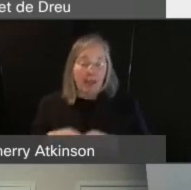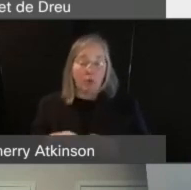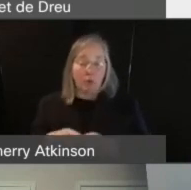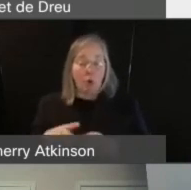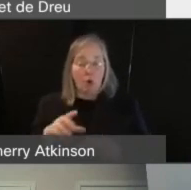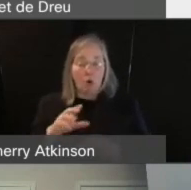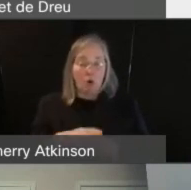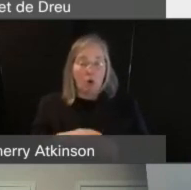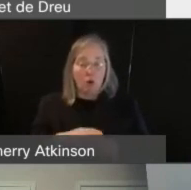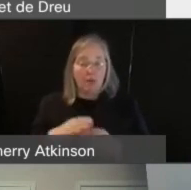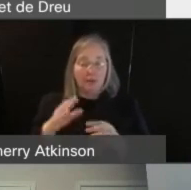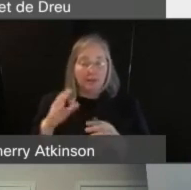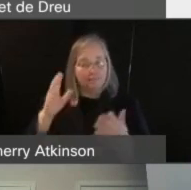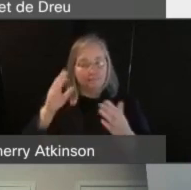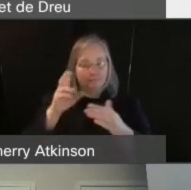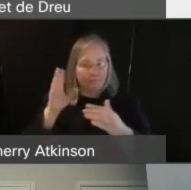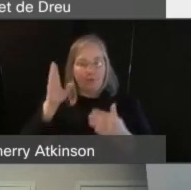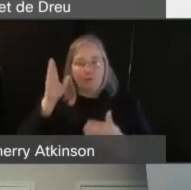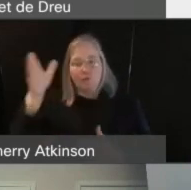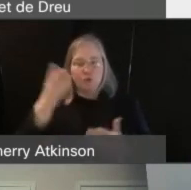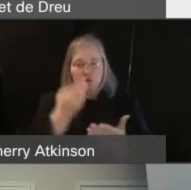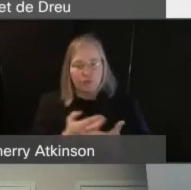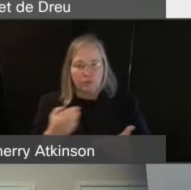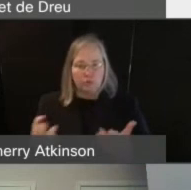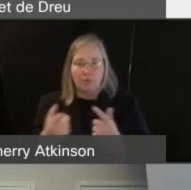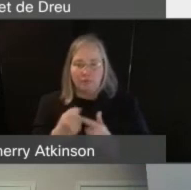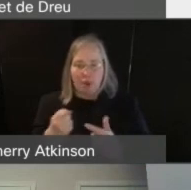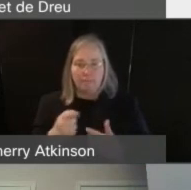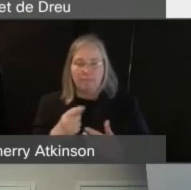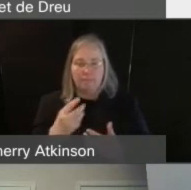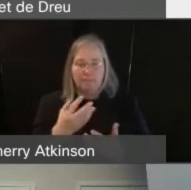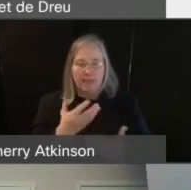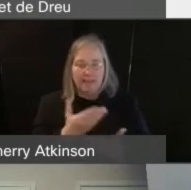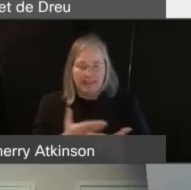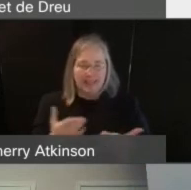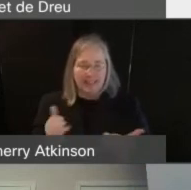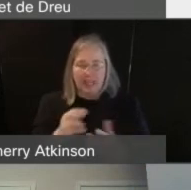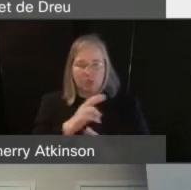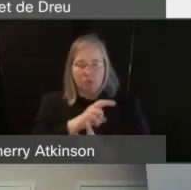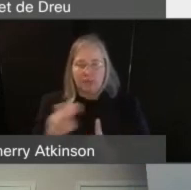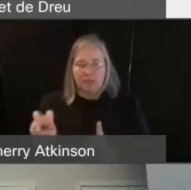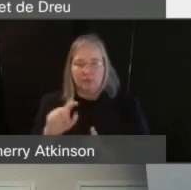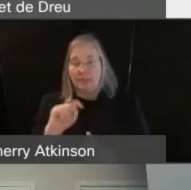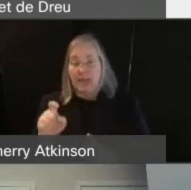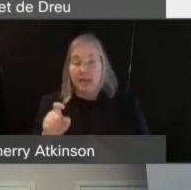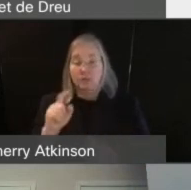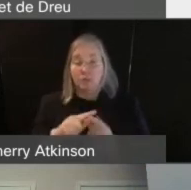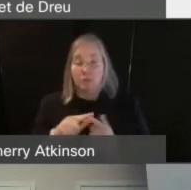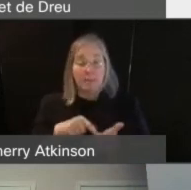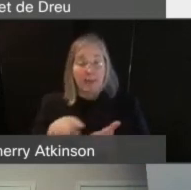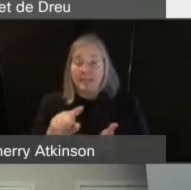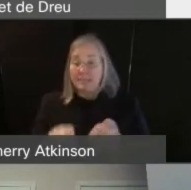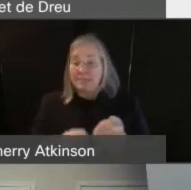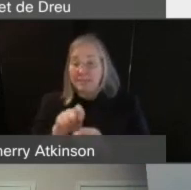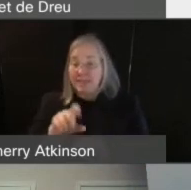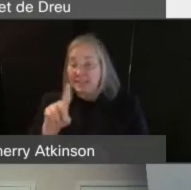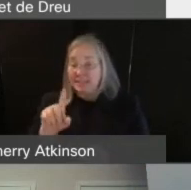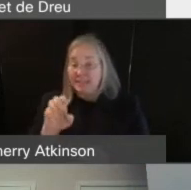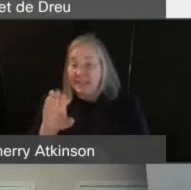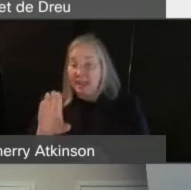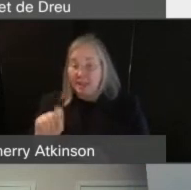anticipated resources from those resources, such as transfer tax, to pay specific debt. But if they don't